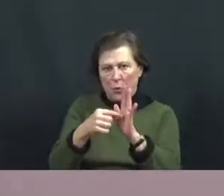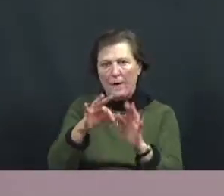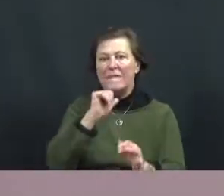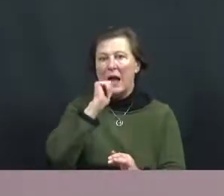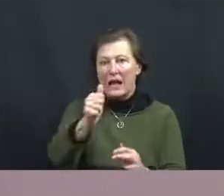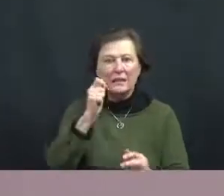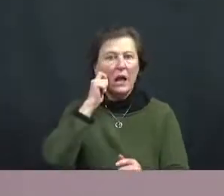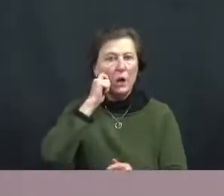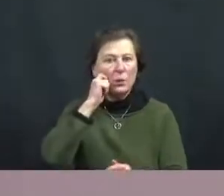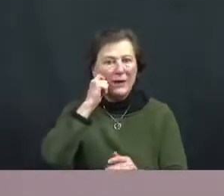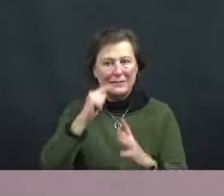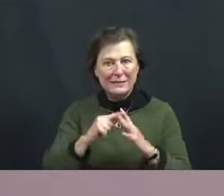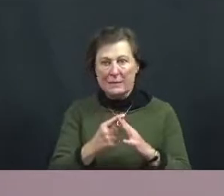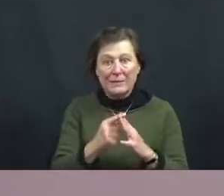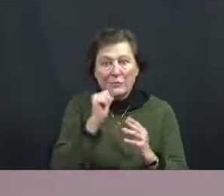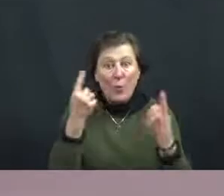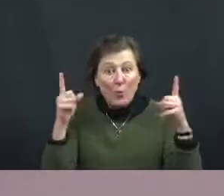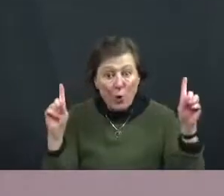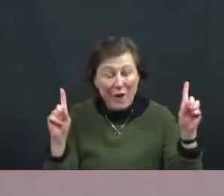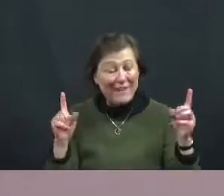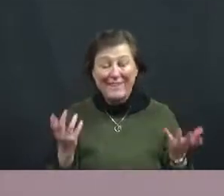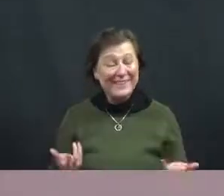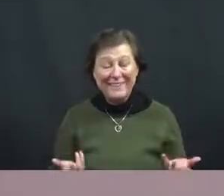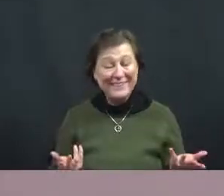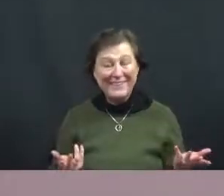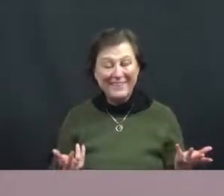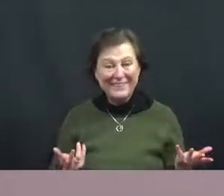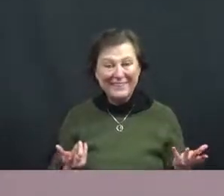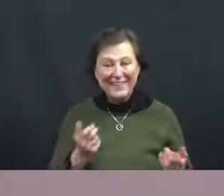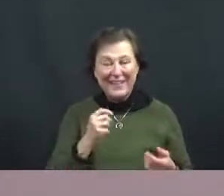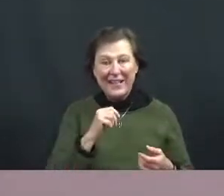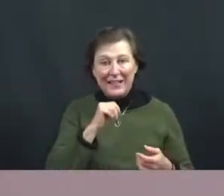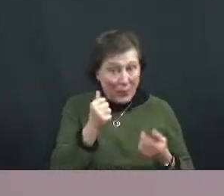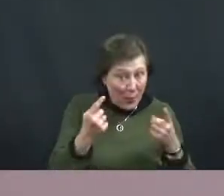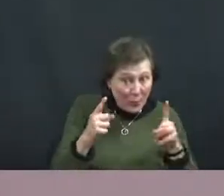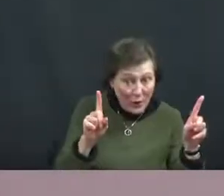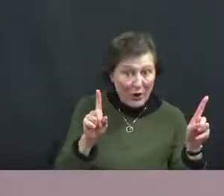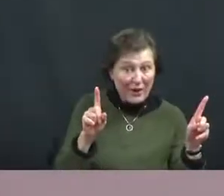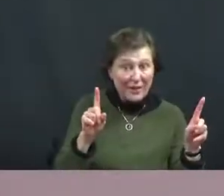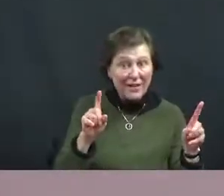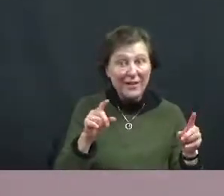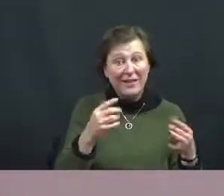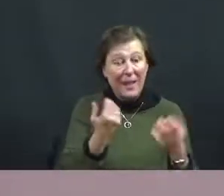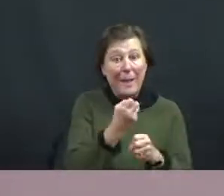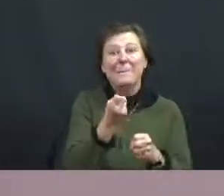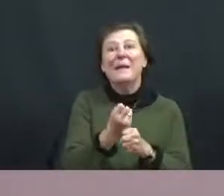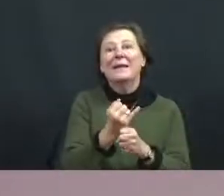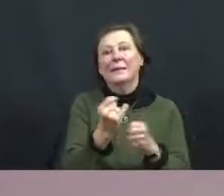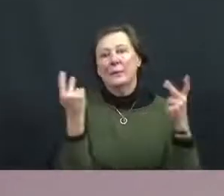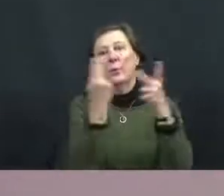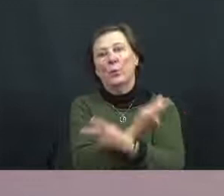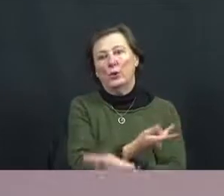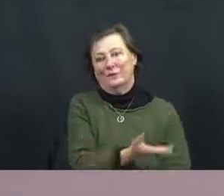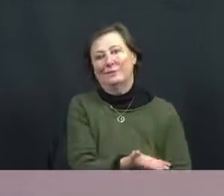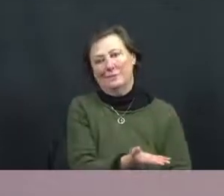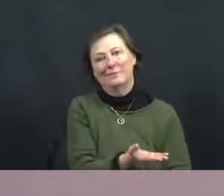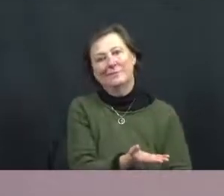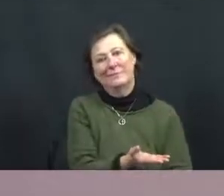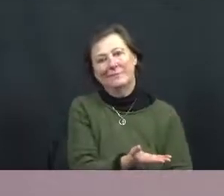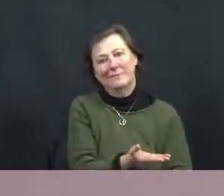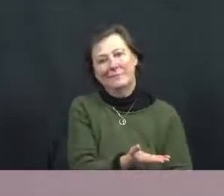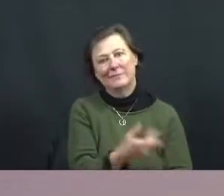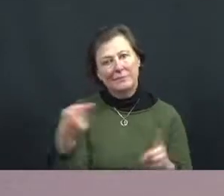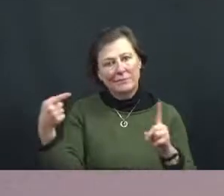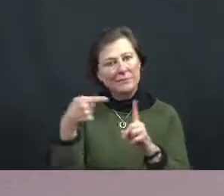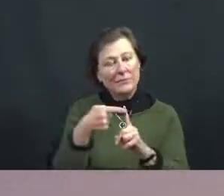initiatives, they don't work. They don't. Not only do they not work, oftentimes they make things worse. Simply